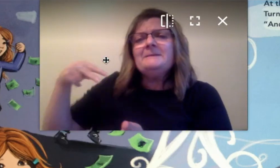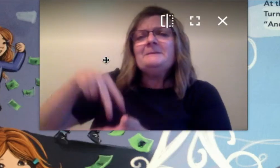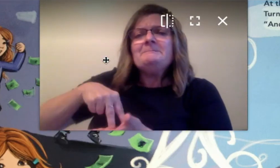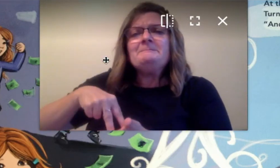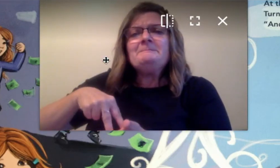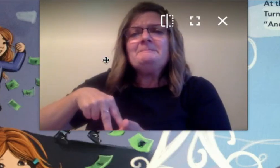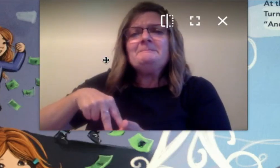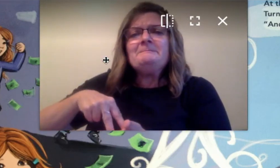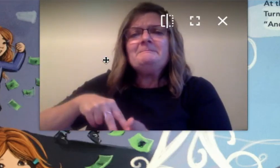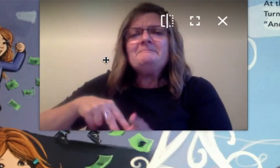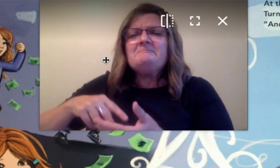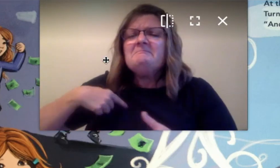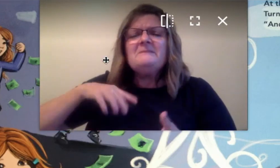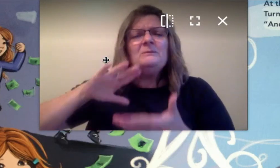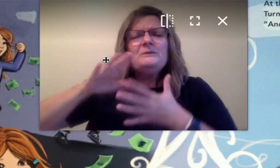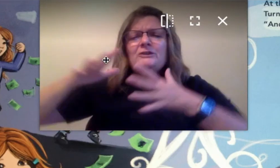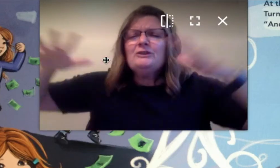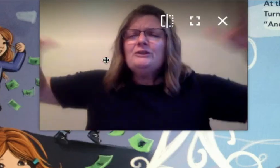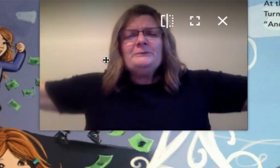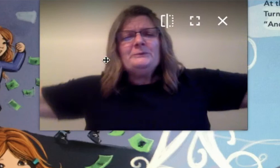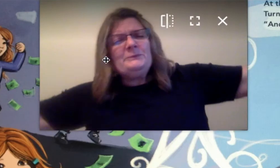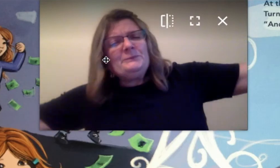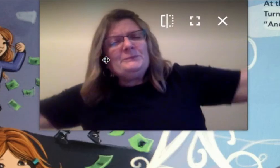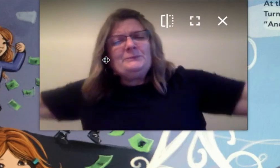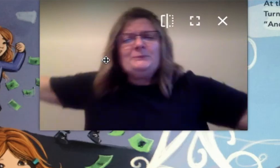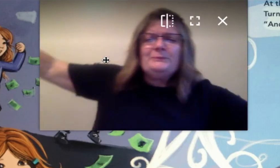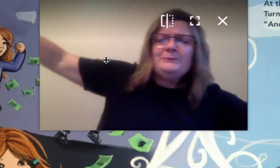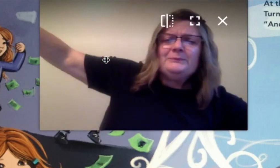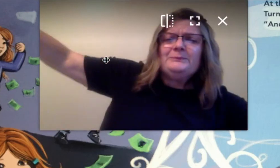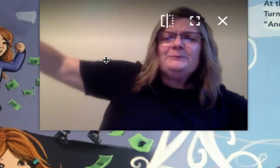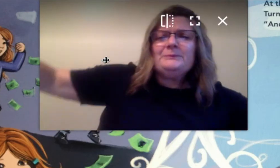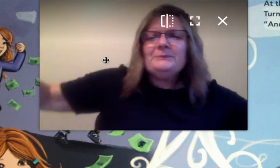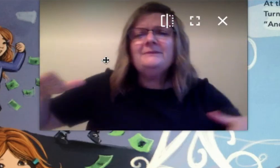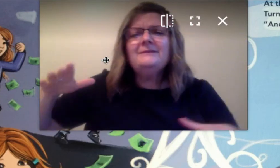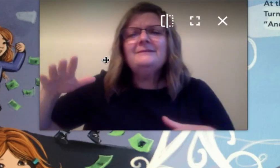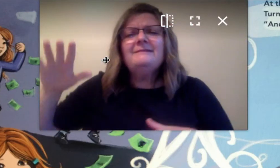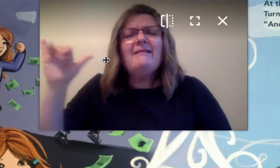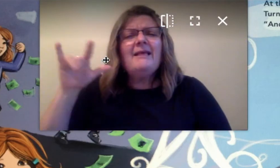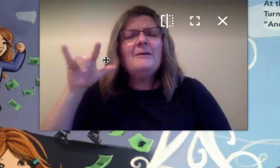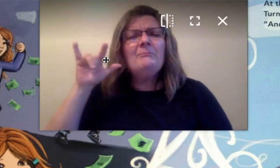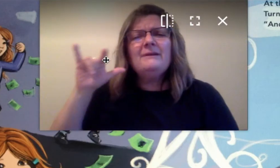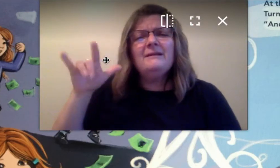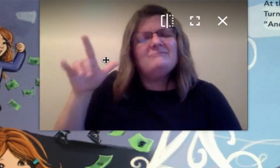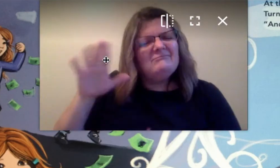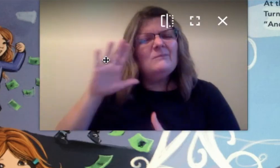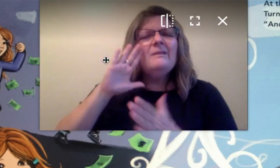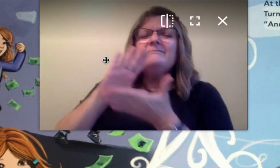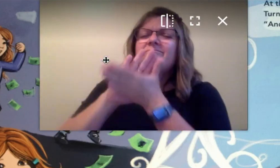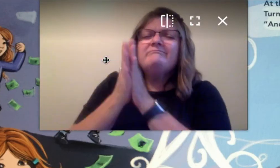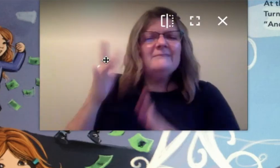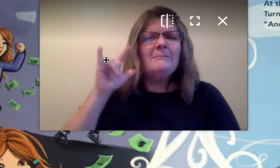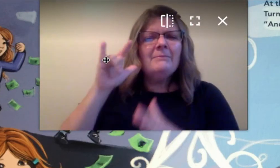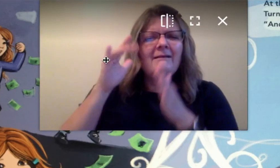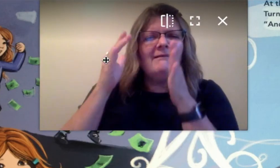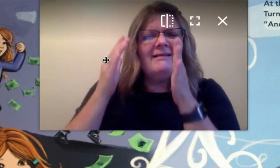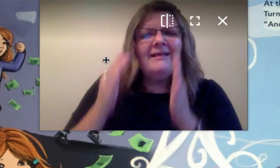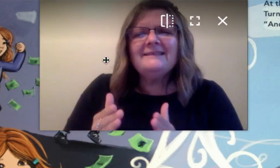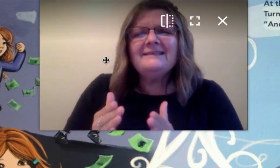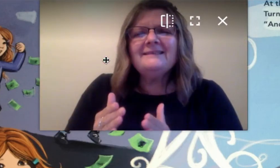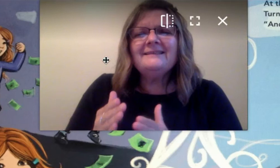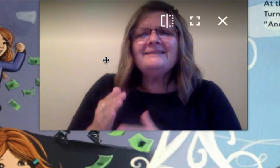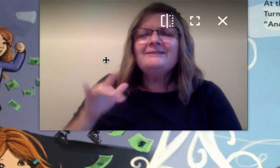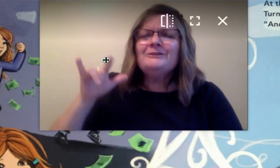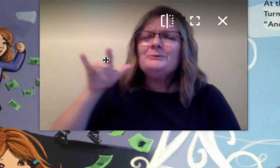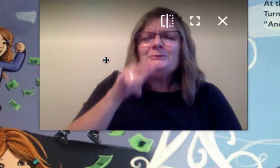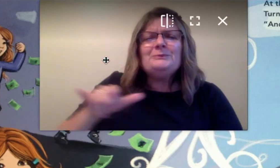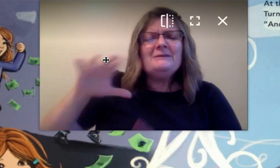bed, turning her arms into the wings of a plane. "And I'll be a pilot, flying through